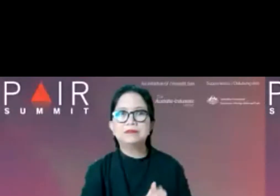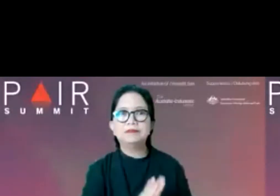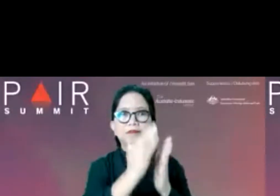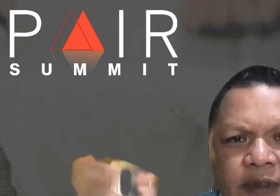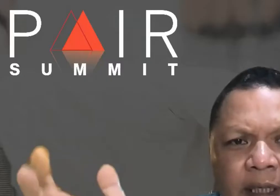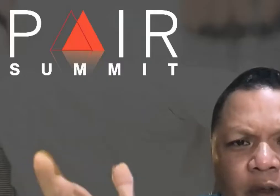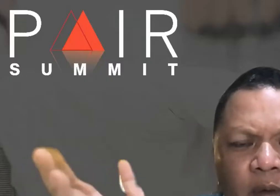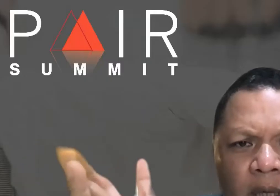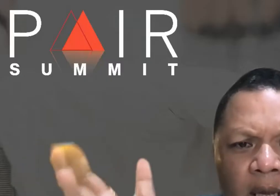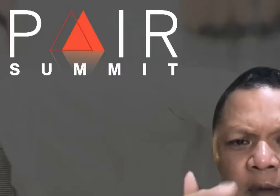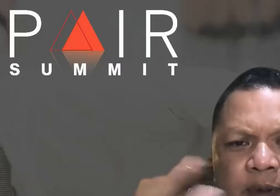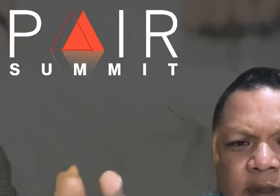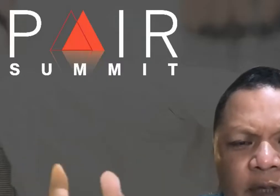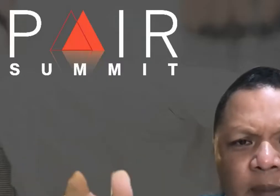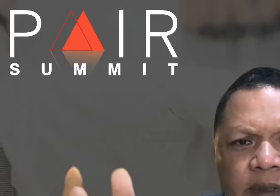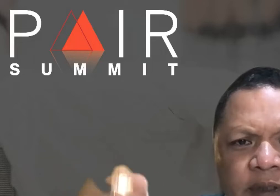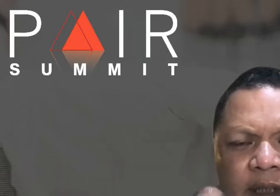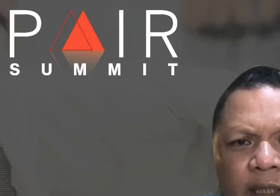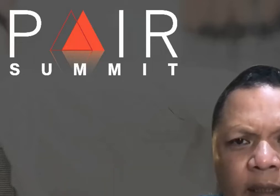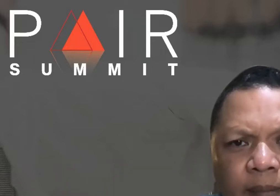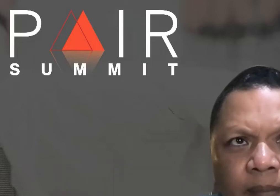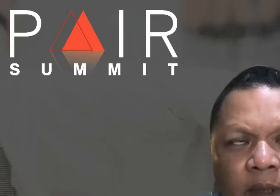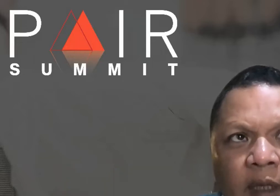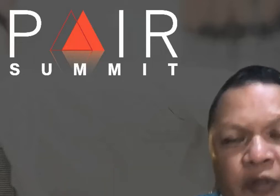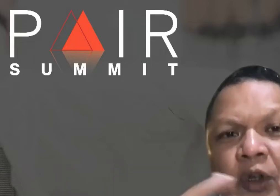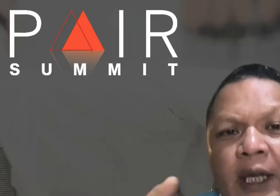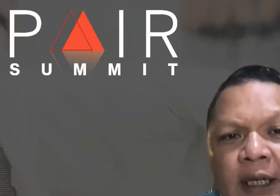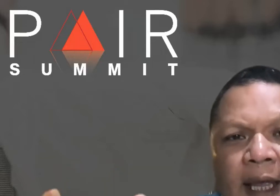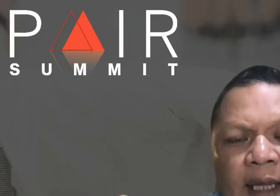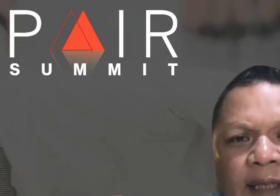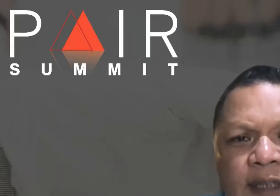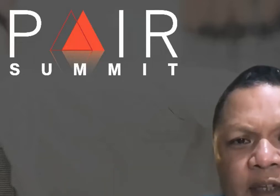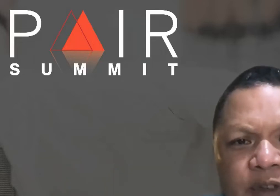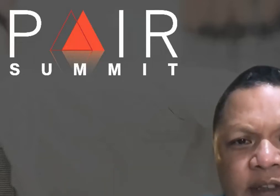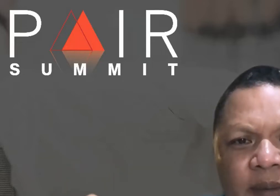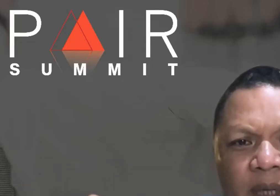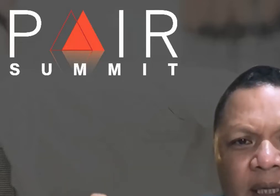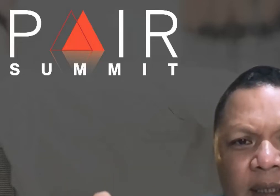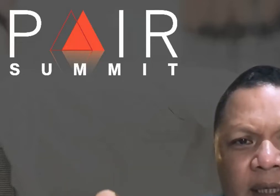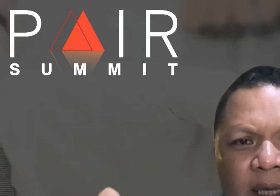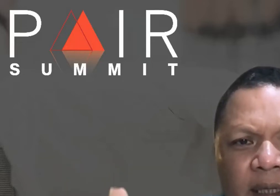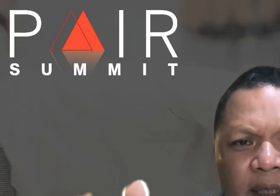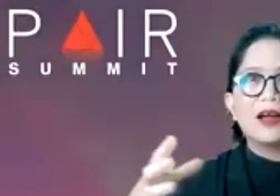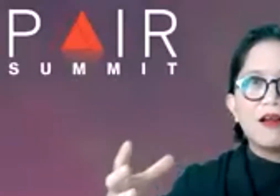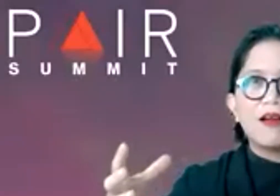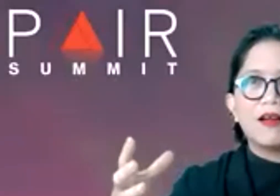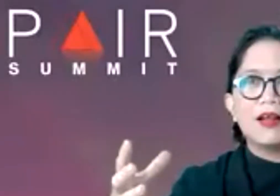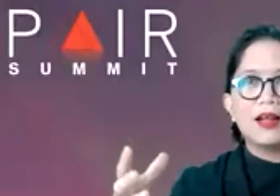when Jeff was saying, you know, how it's developed is if you look at it as an ecosystem, right?